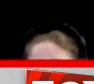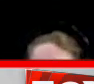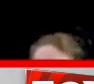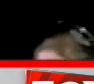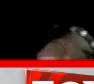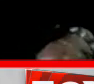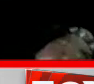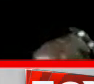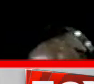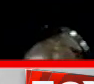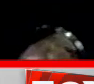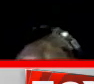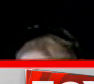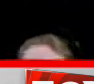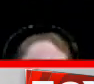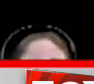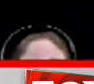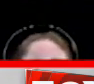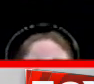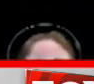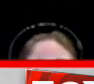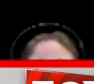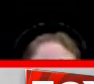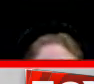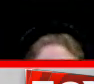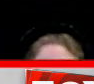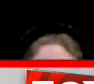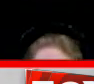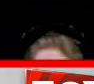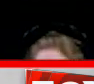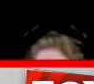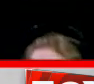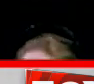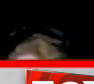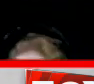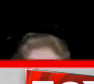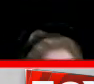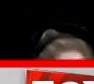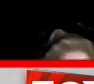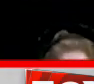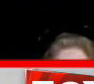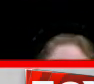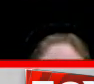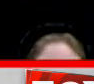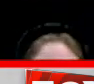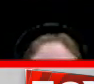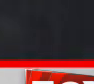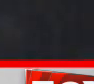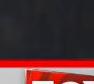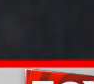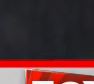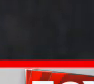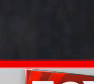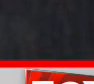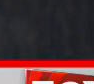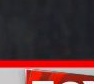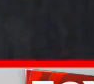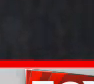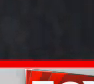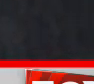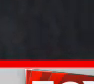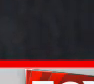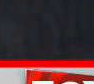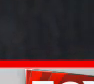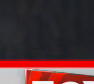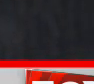on campus, totaling 156 active cases within Waco area schools. 110 of those are students, 46 are